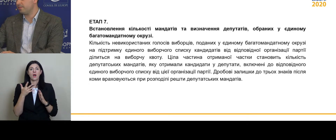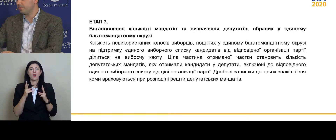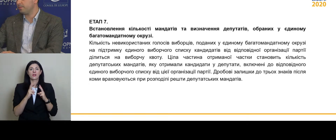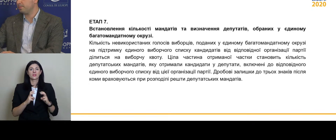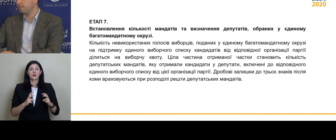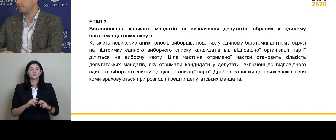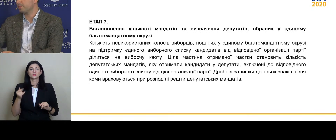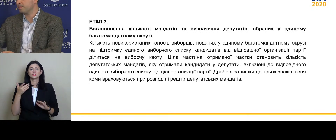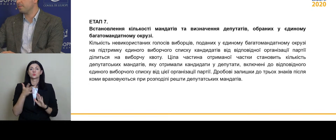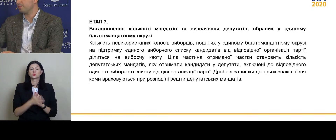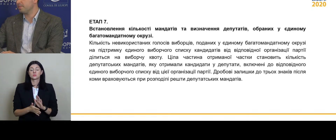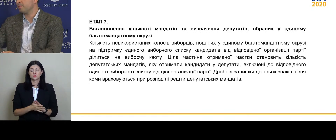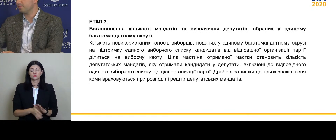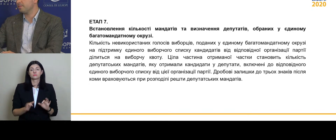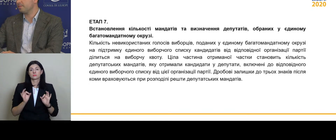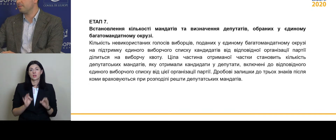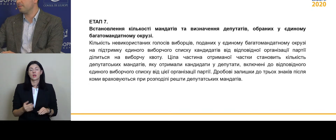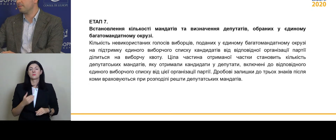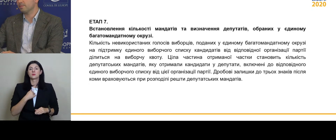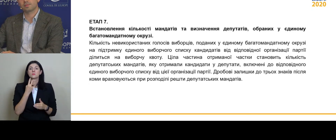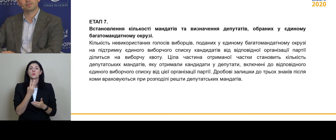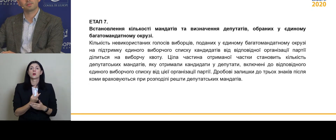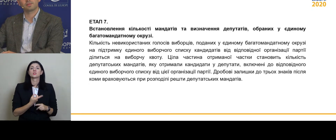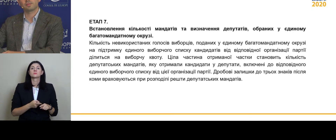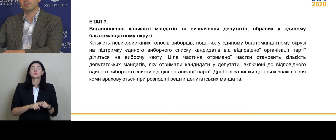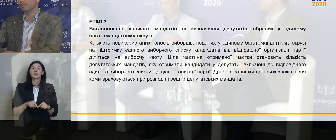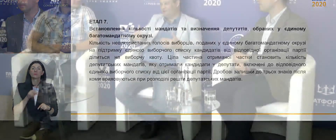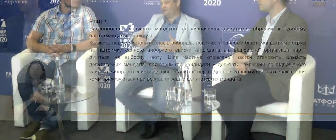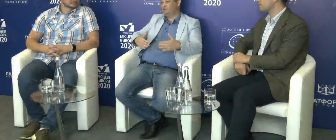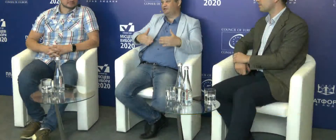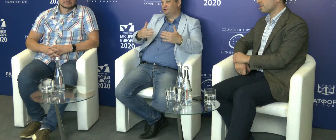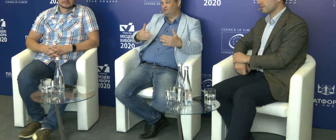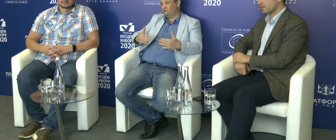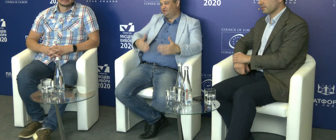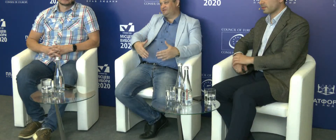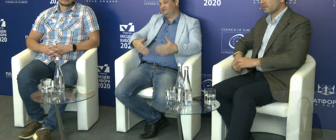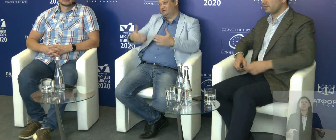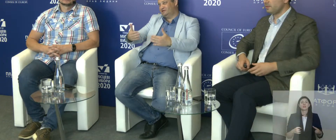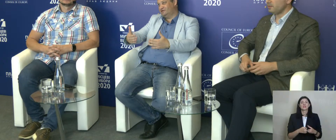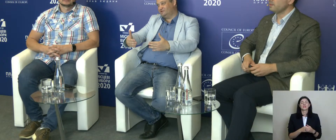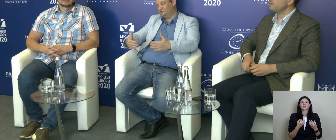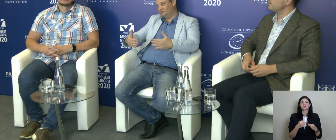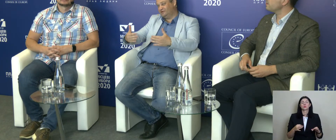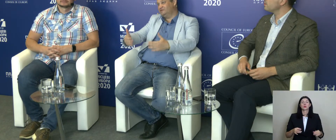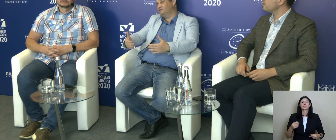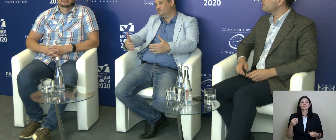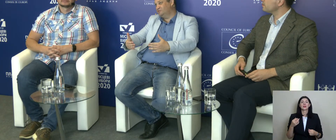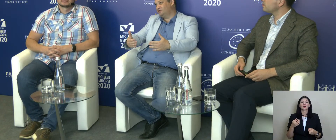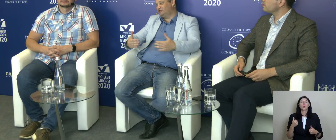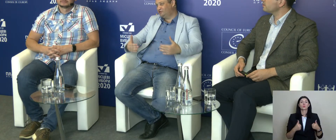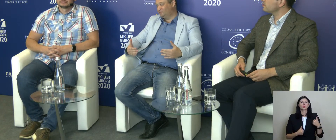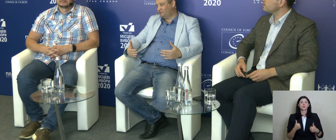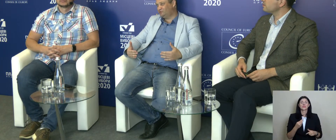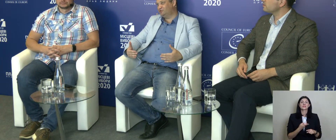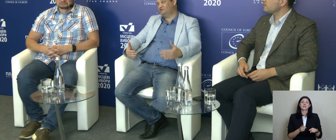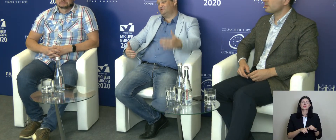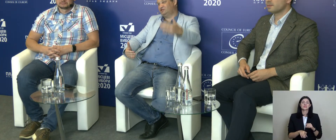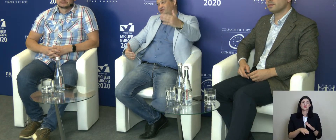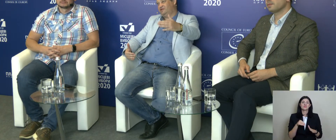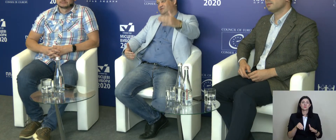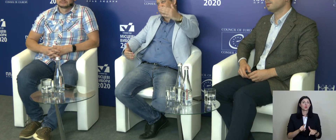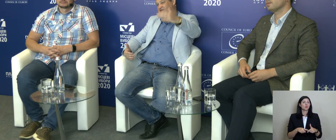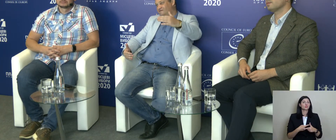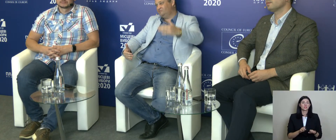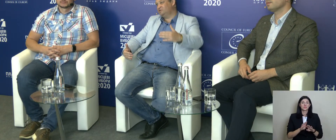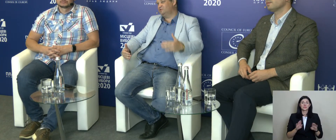of materials for the research and analysis. Yeah, we'll be able to see whether the internal democracy is there and it